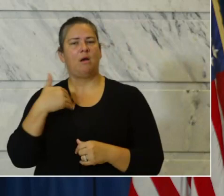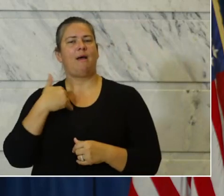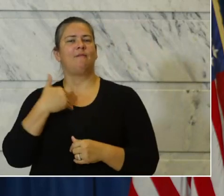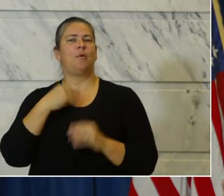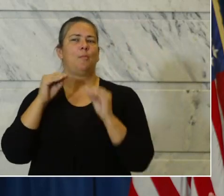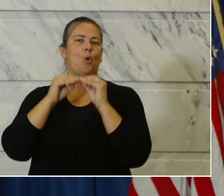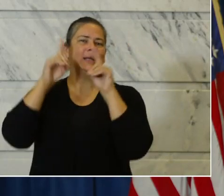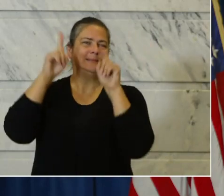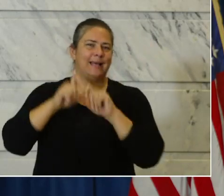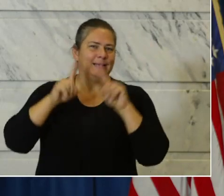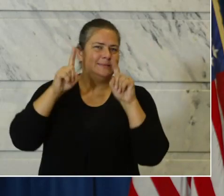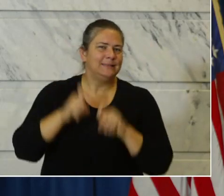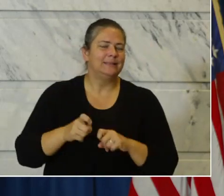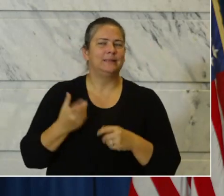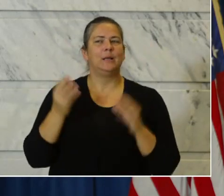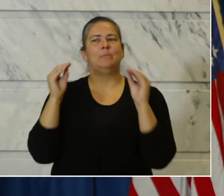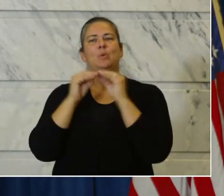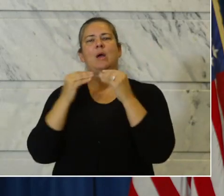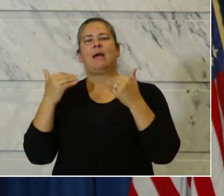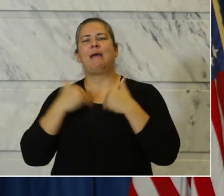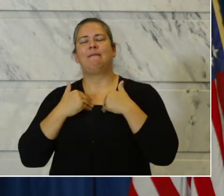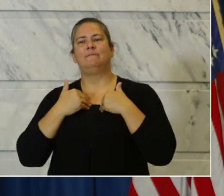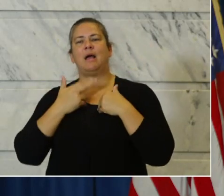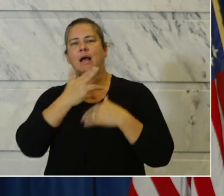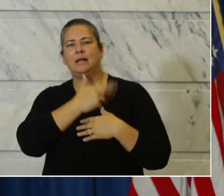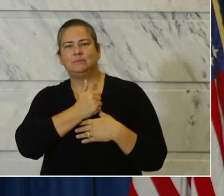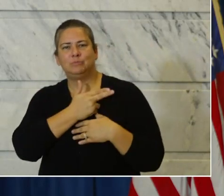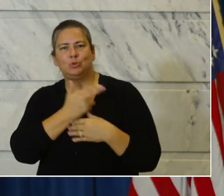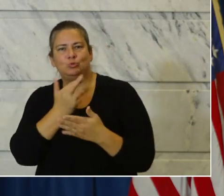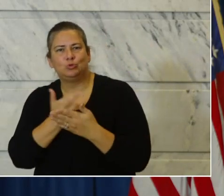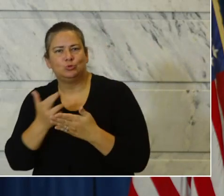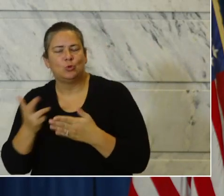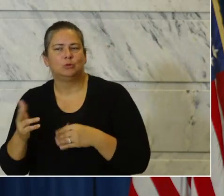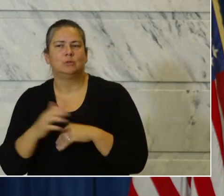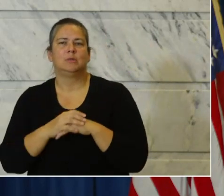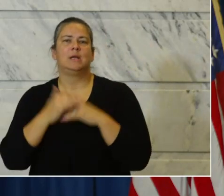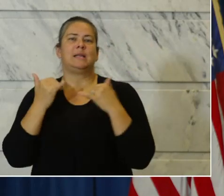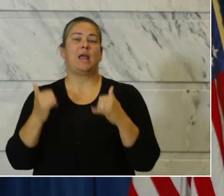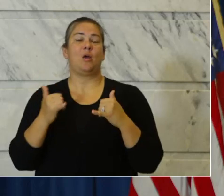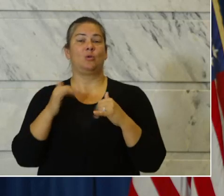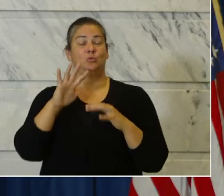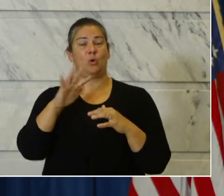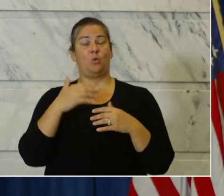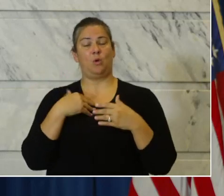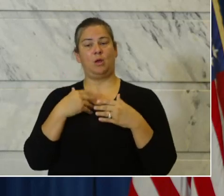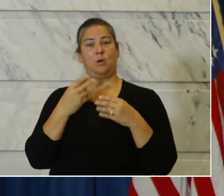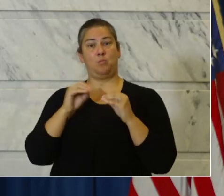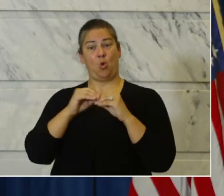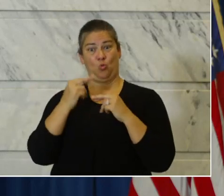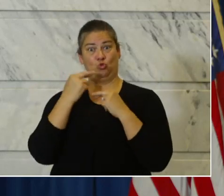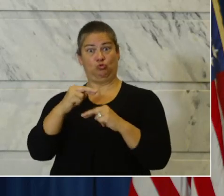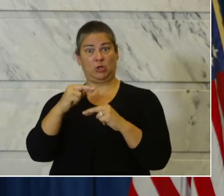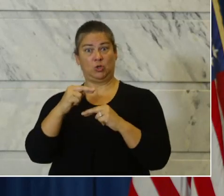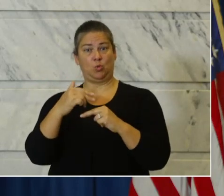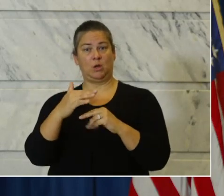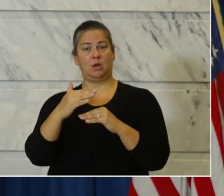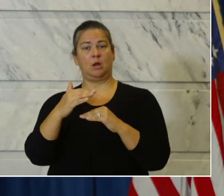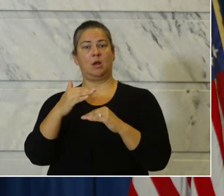thing. But you are right in that with loosening restrictions, it means people have more contacts and we will see the virus spread